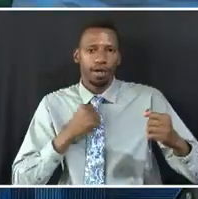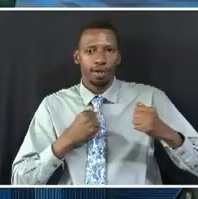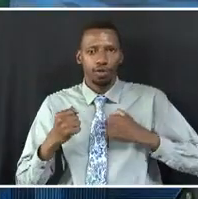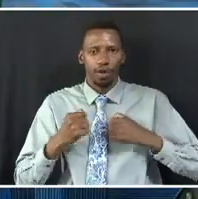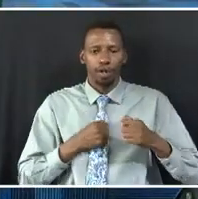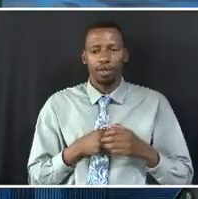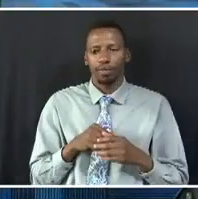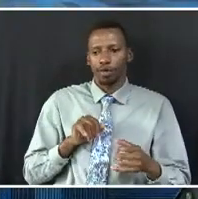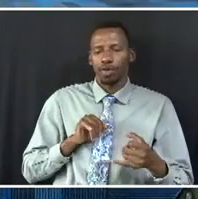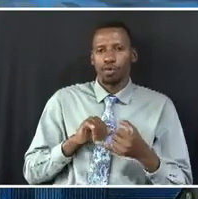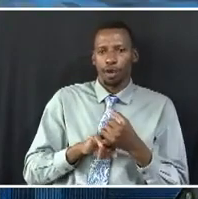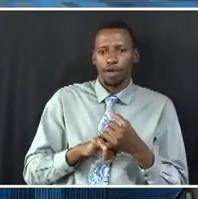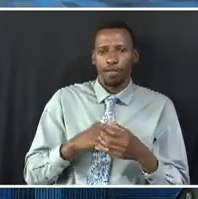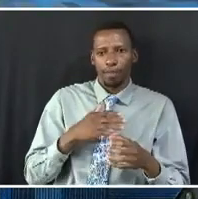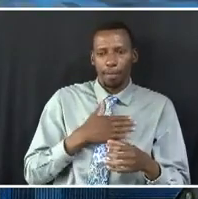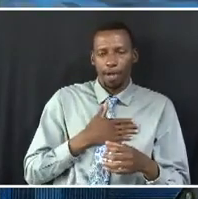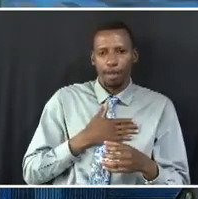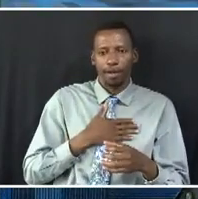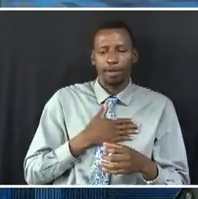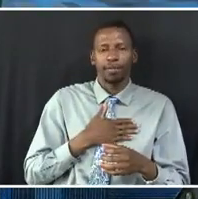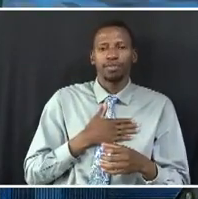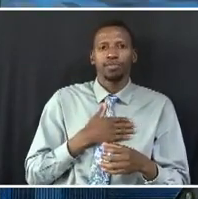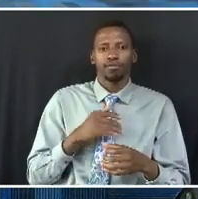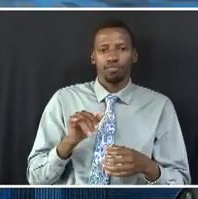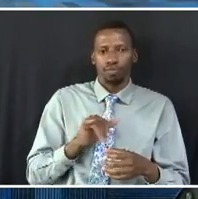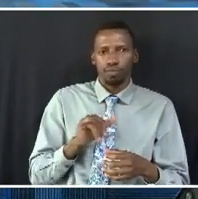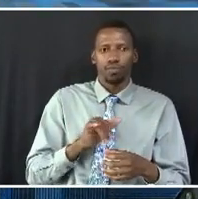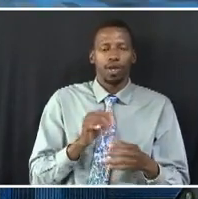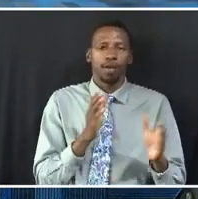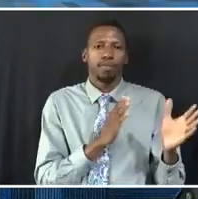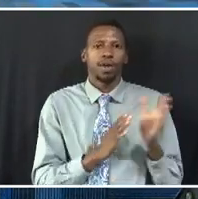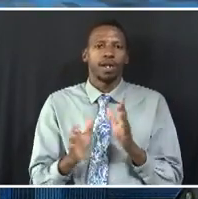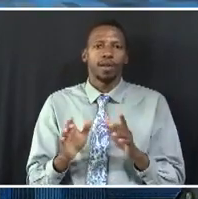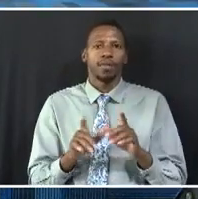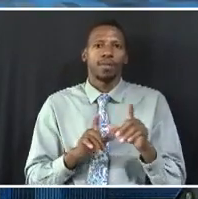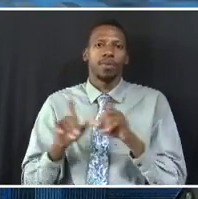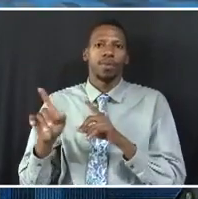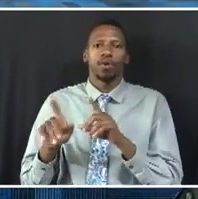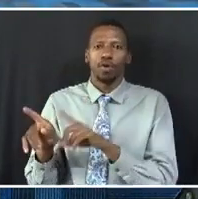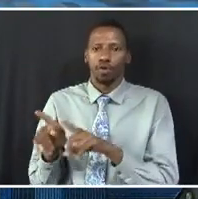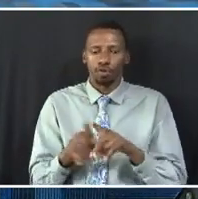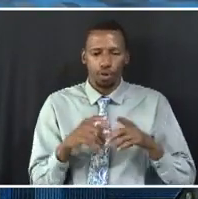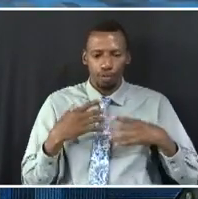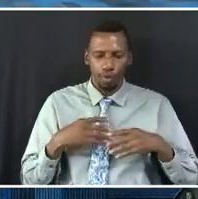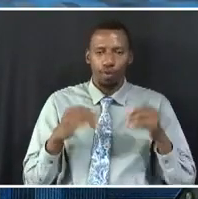my wife and I are already planning to go. I do hope that the people of New Life are also planning to go.